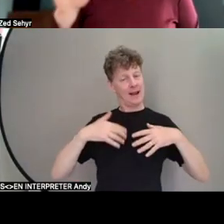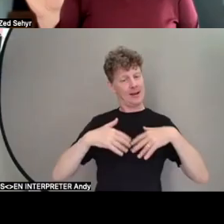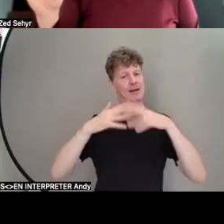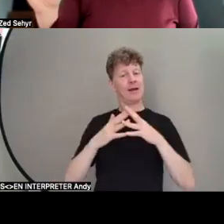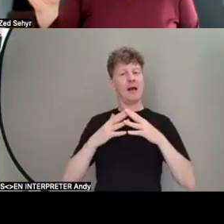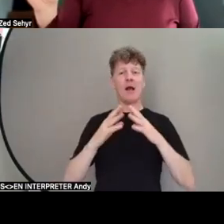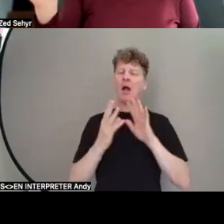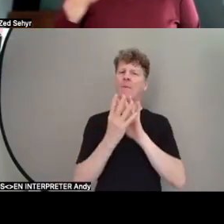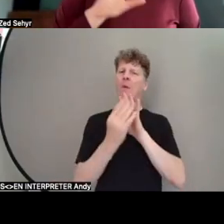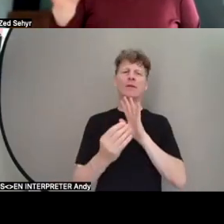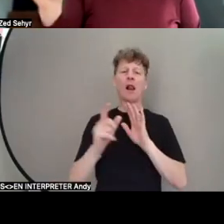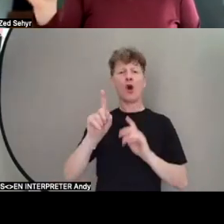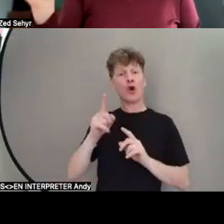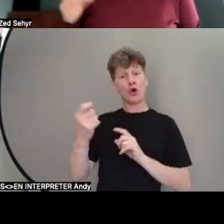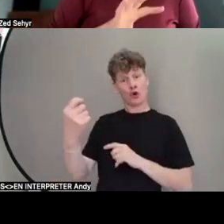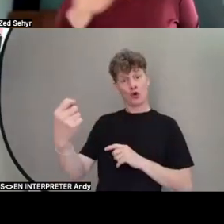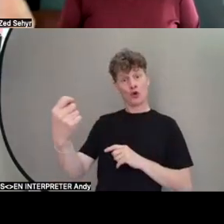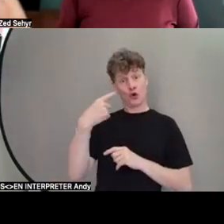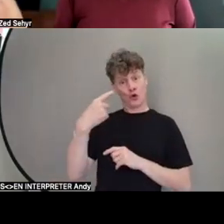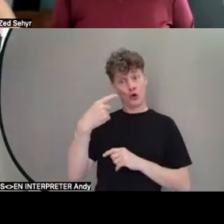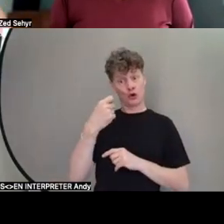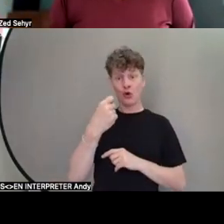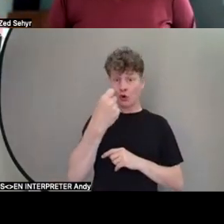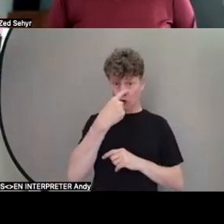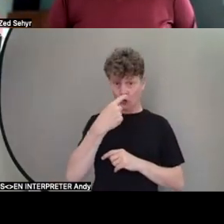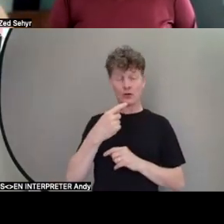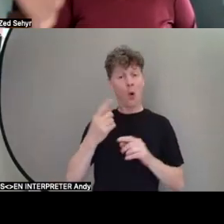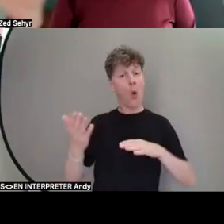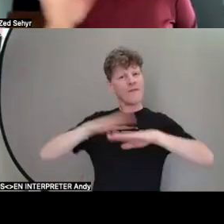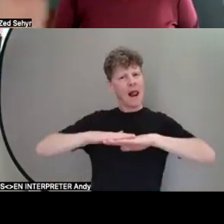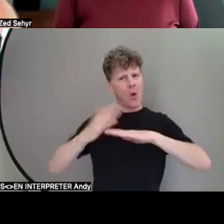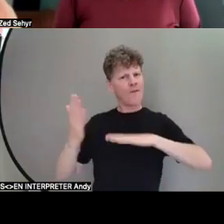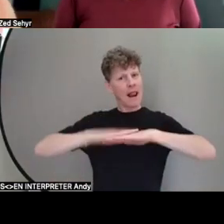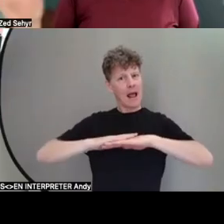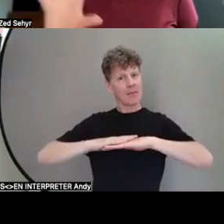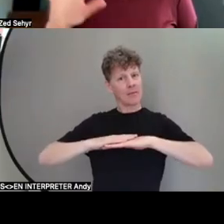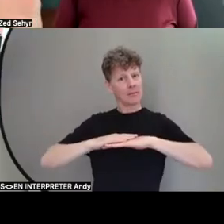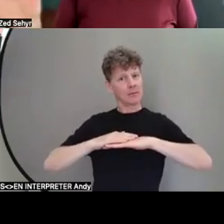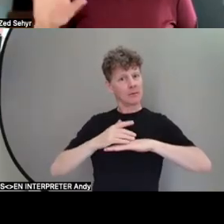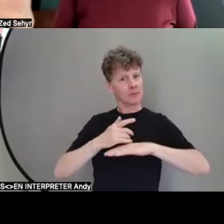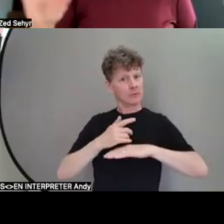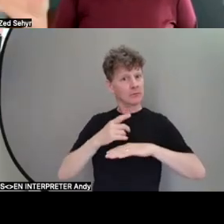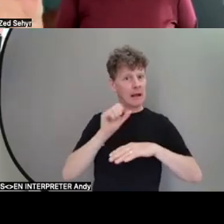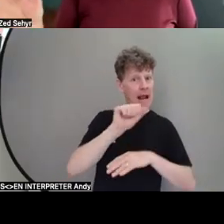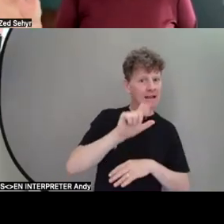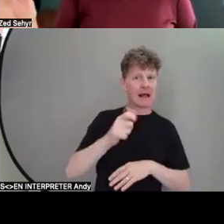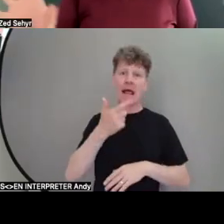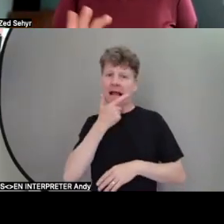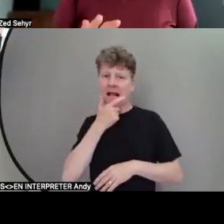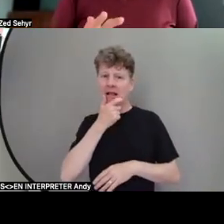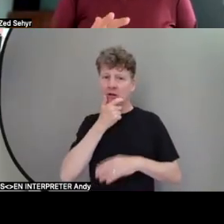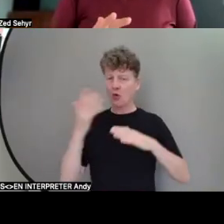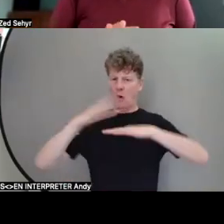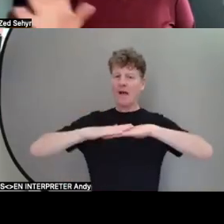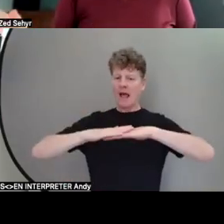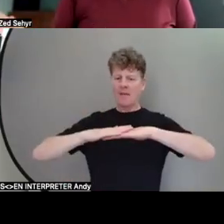the cues overlapped between ASL and English. So as long as the cues overlapped, it was considered a match. So we called